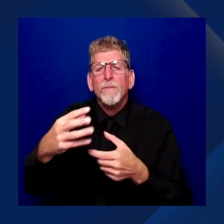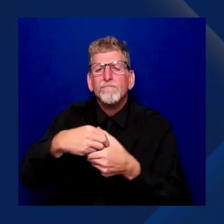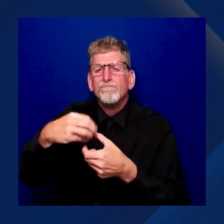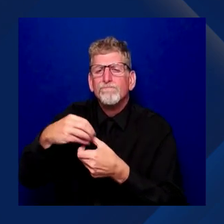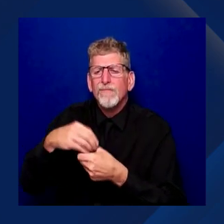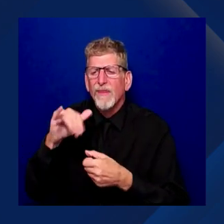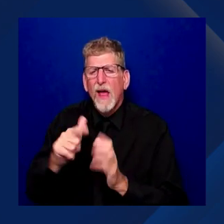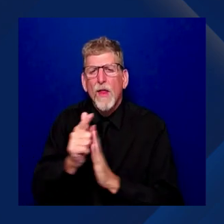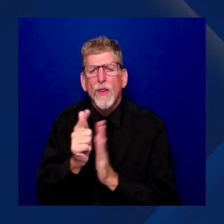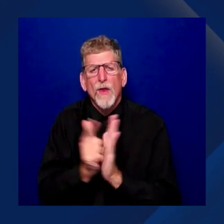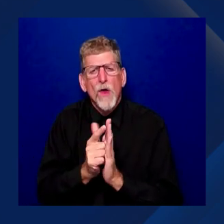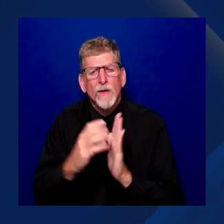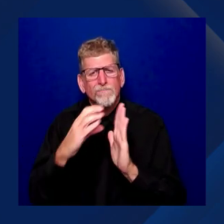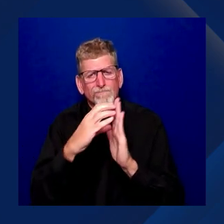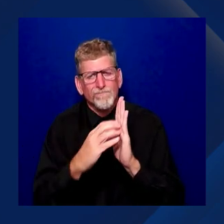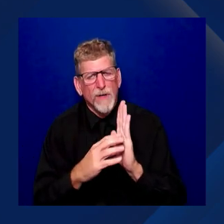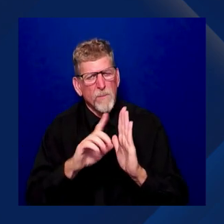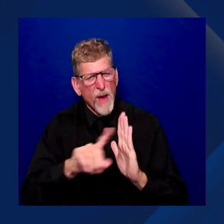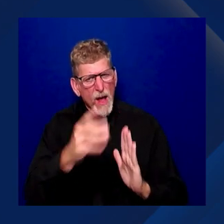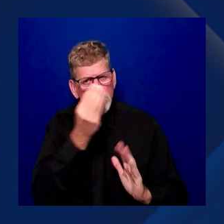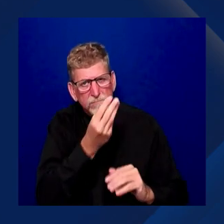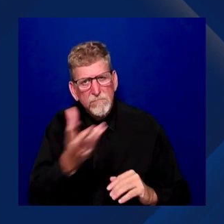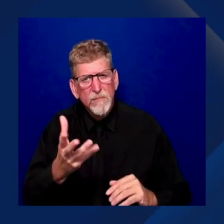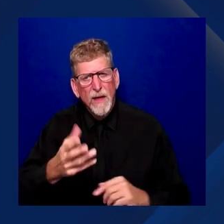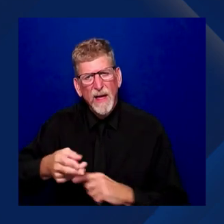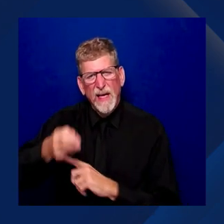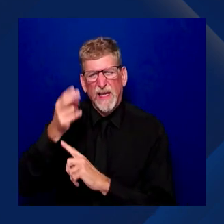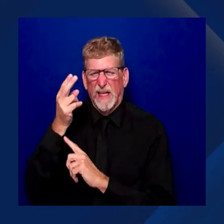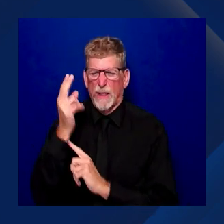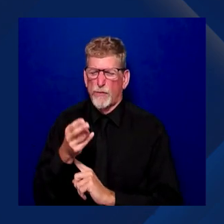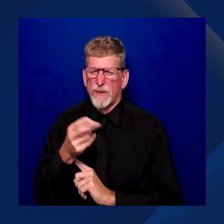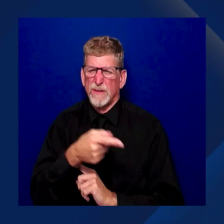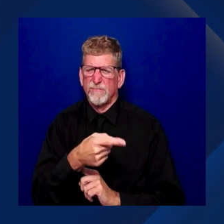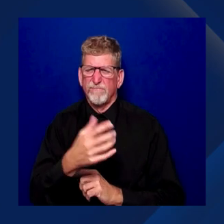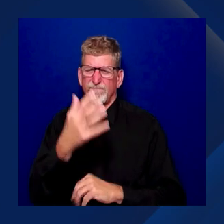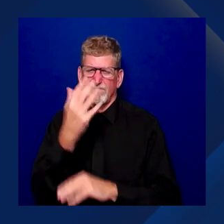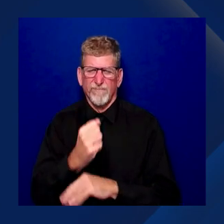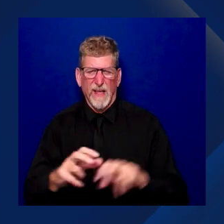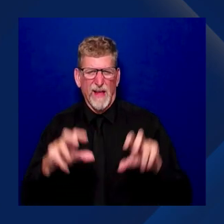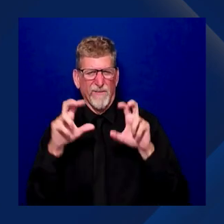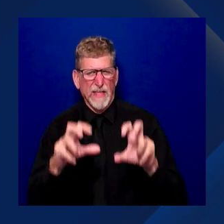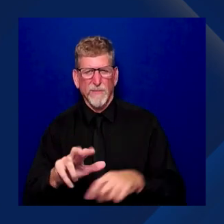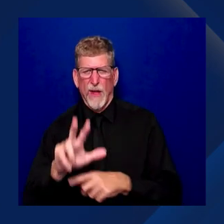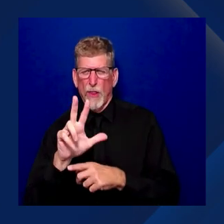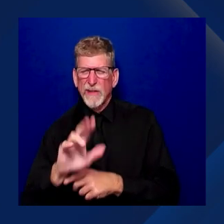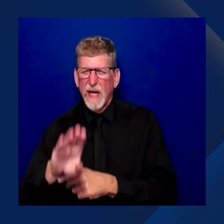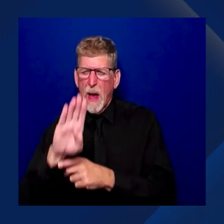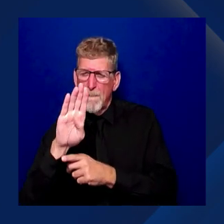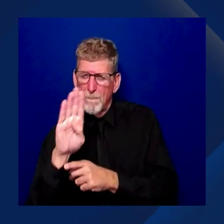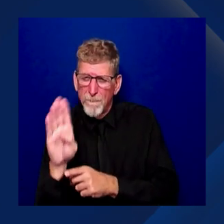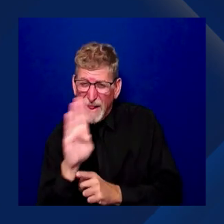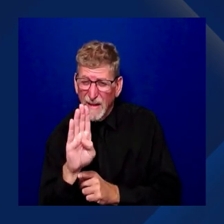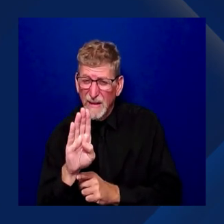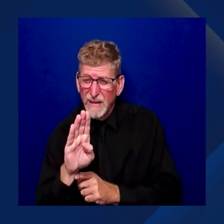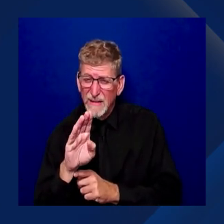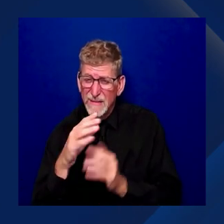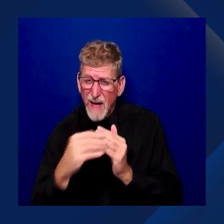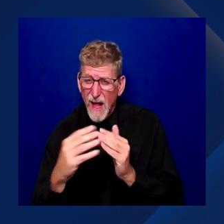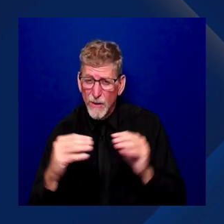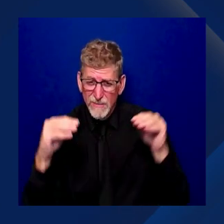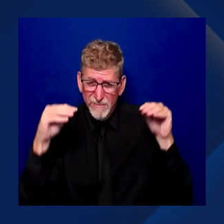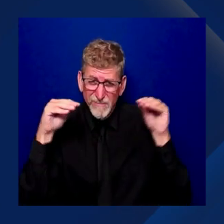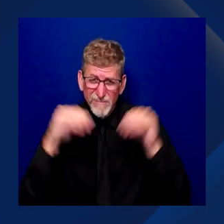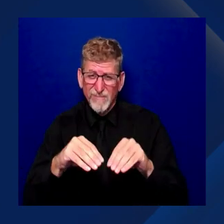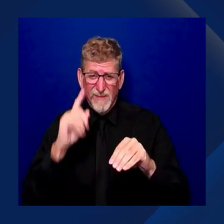investment, $3 billion in maternal health. It would make postpartum coverage mandatory, not just